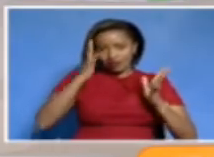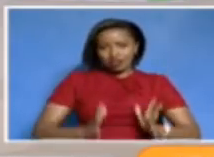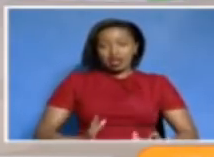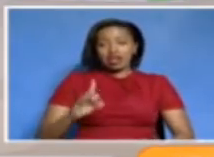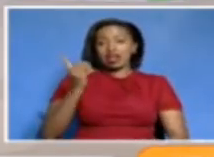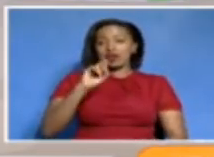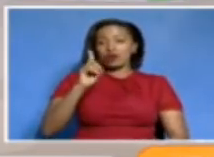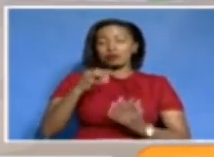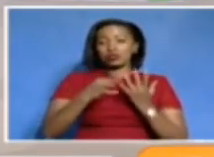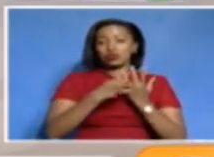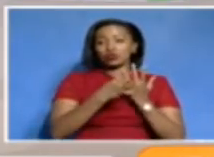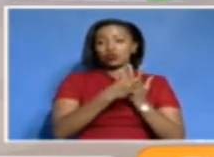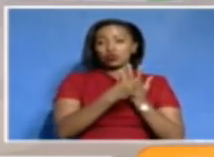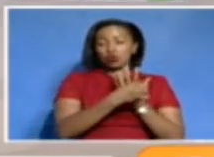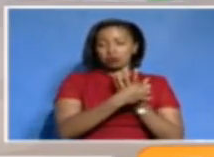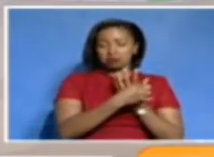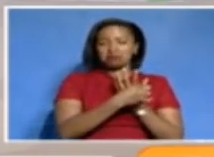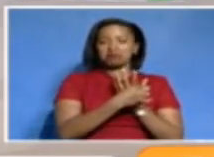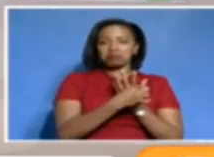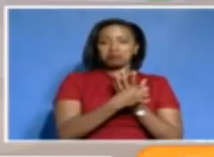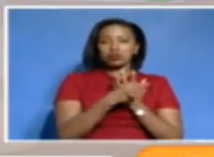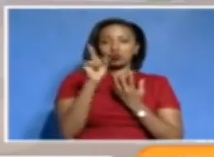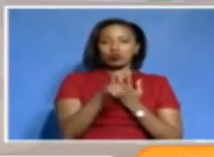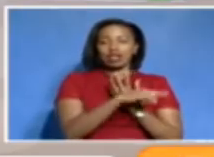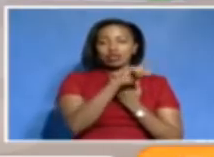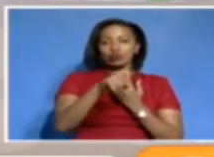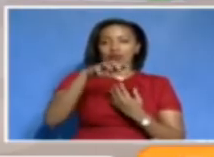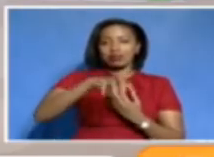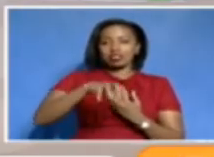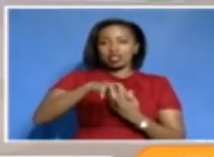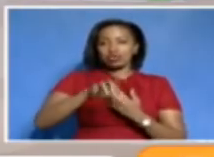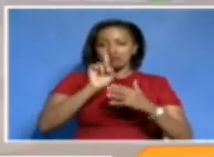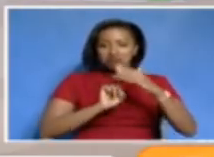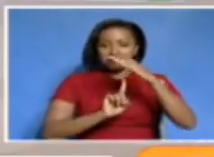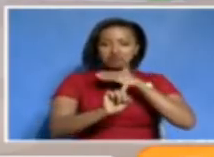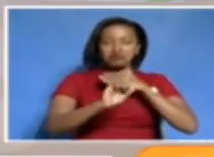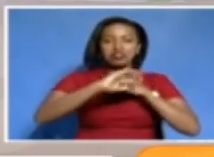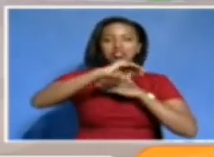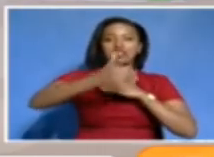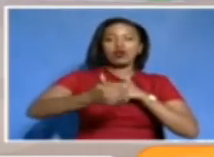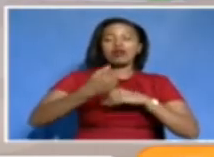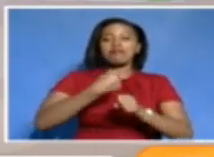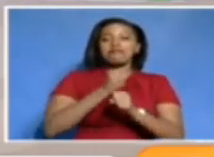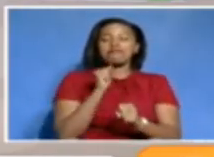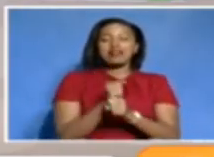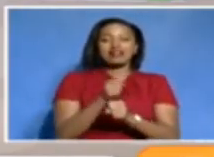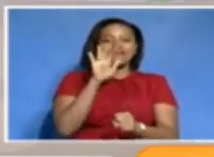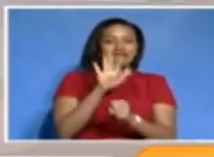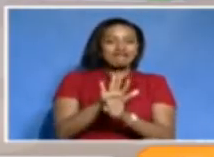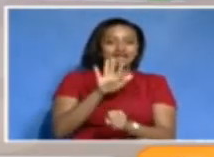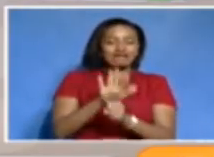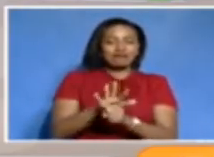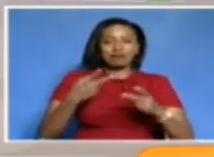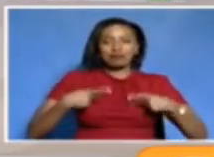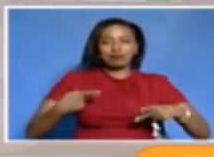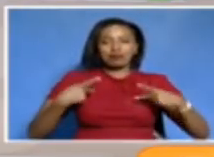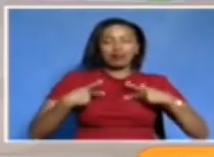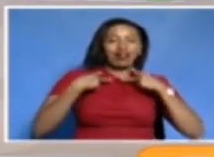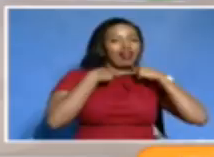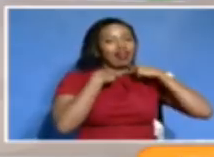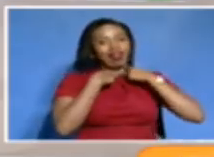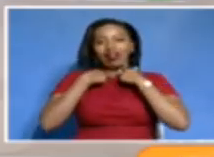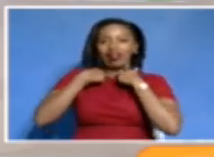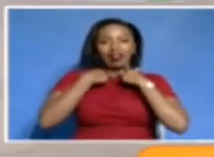central business district left thousands of city dwellers stranded in traffic for hours. But why did the governor make this